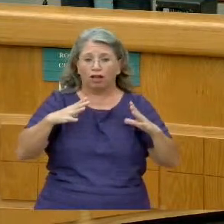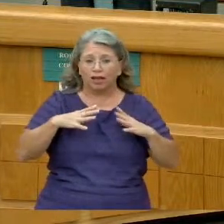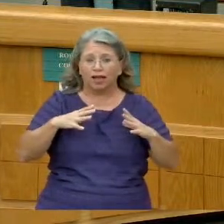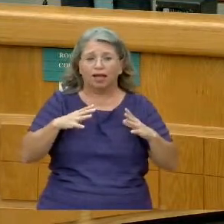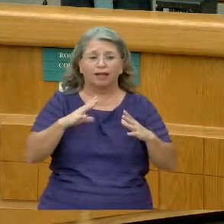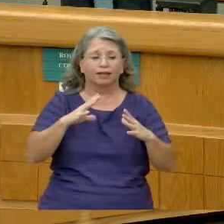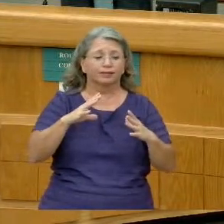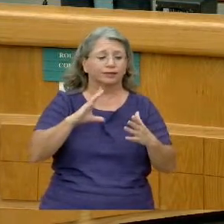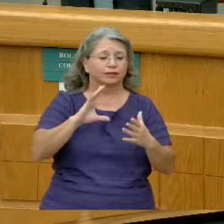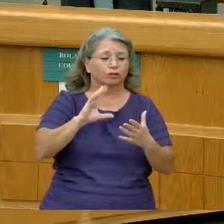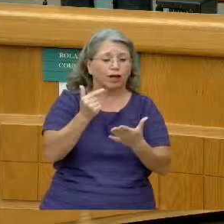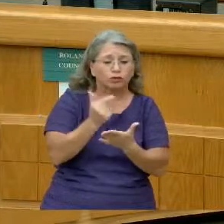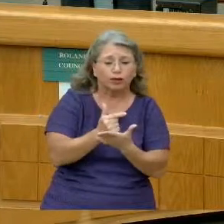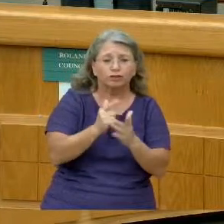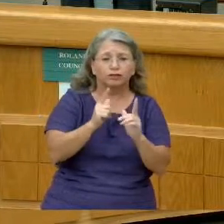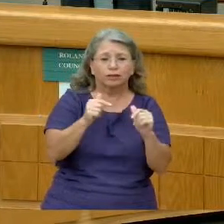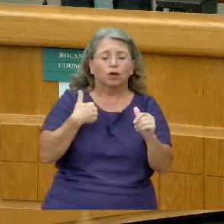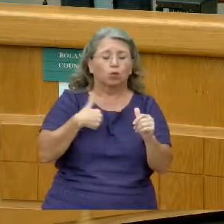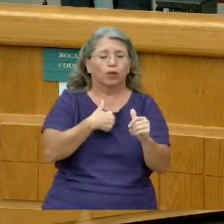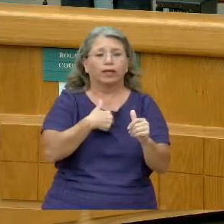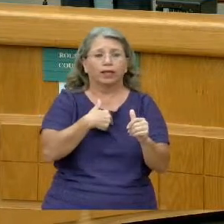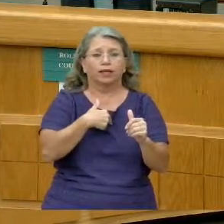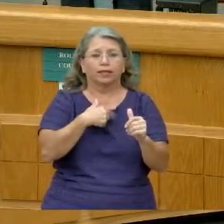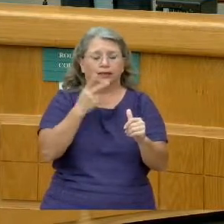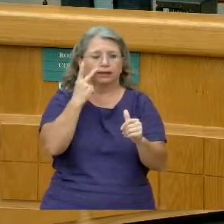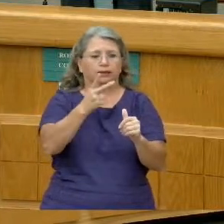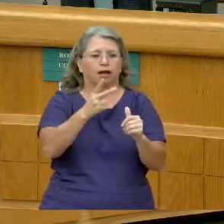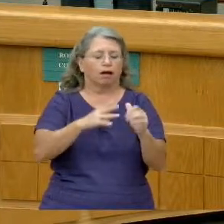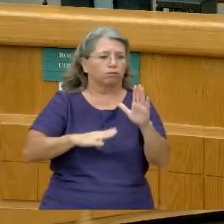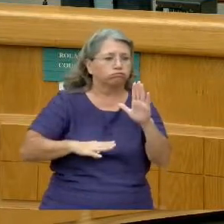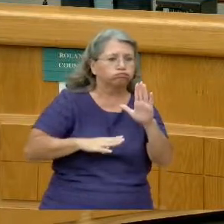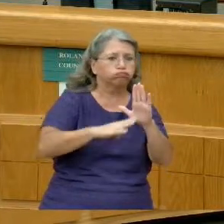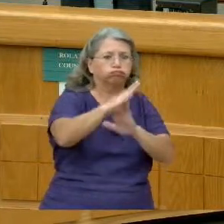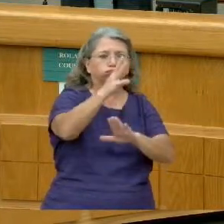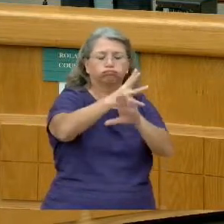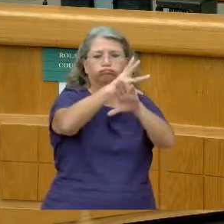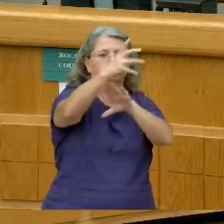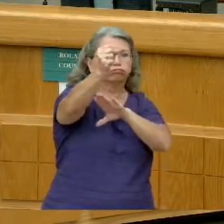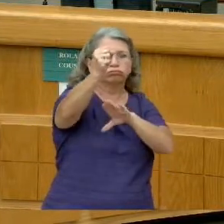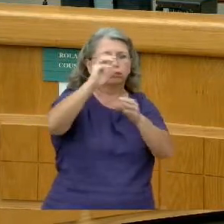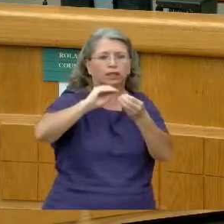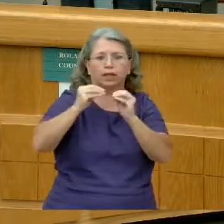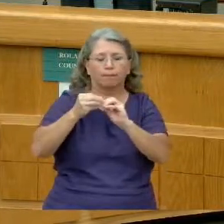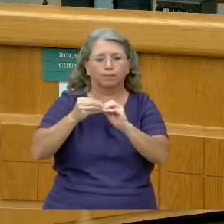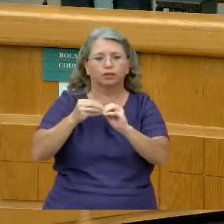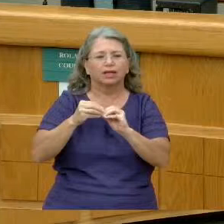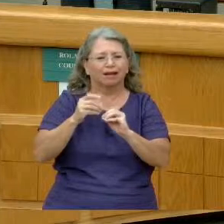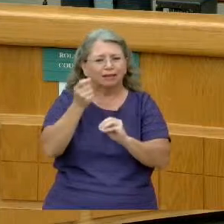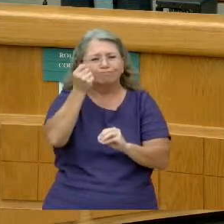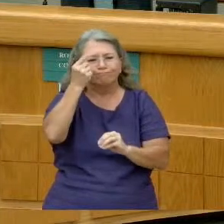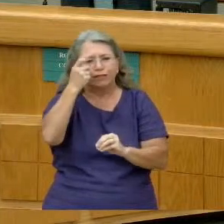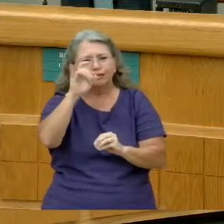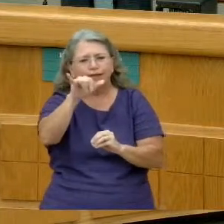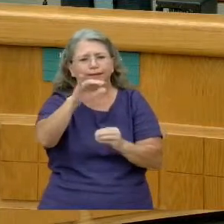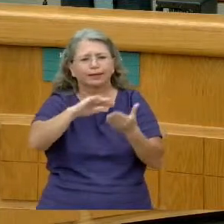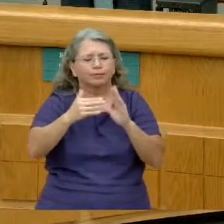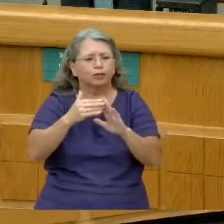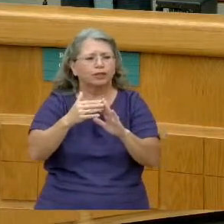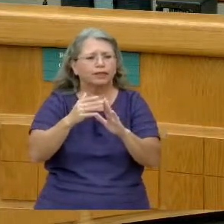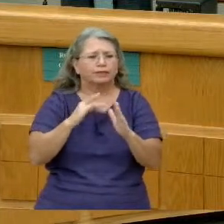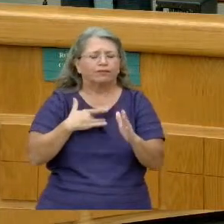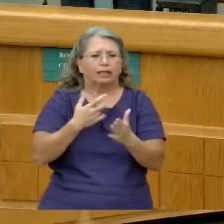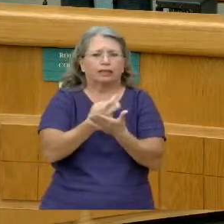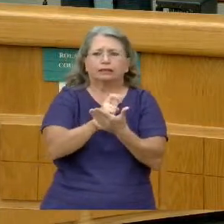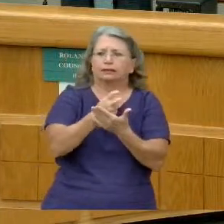graduations. It is completely understandable that the community is feeling stir crazy and wants to go out and celebrate. Truth